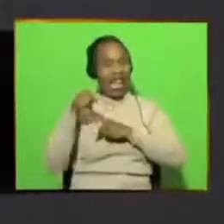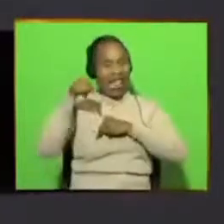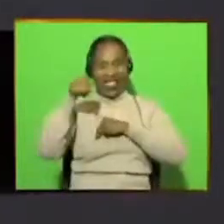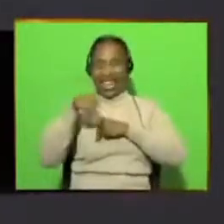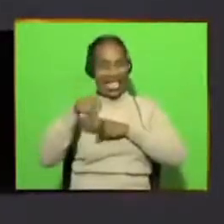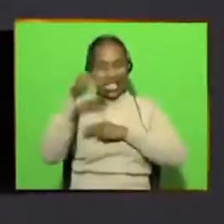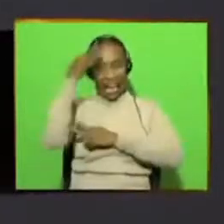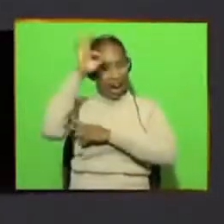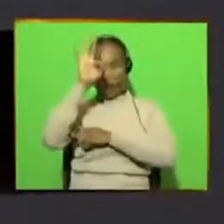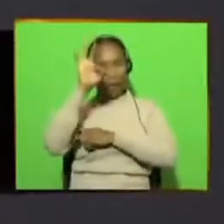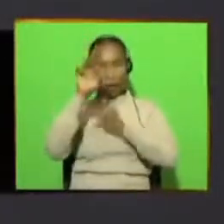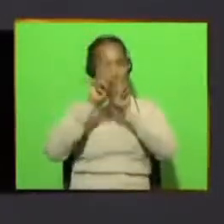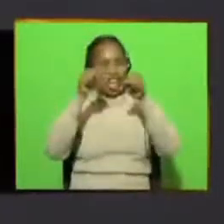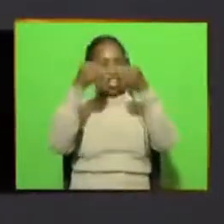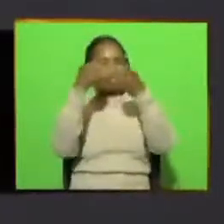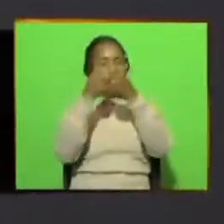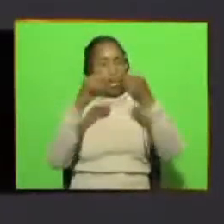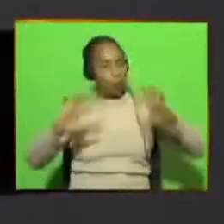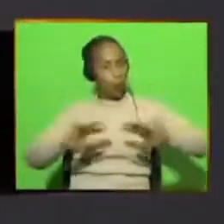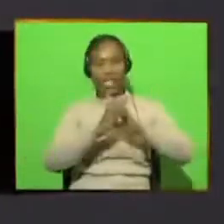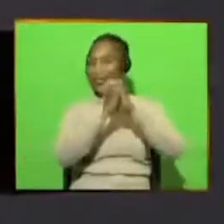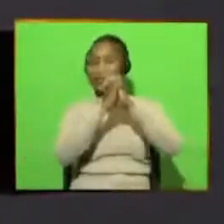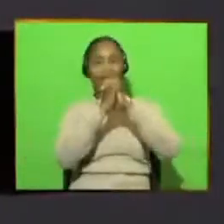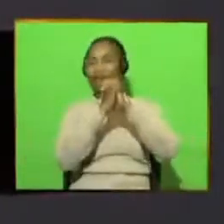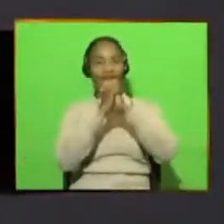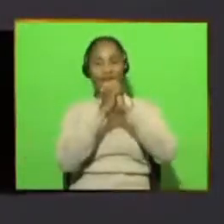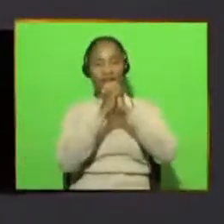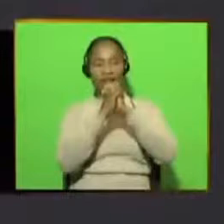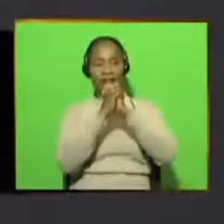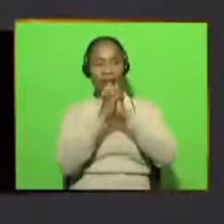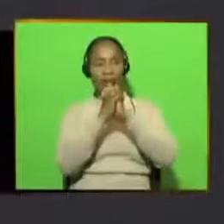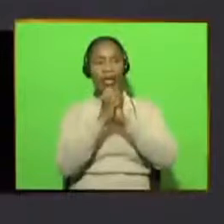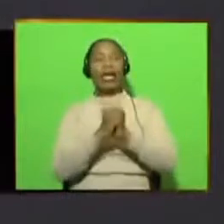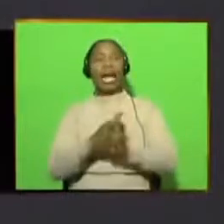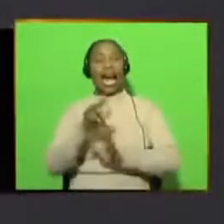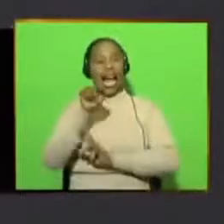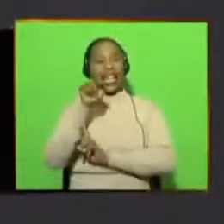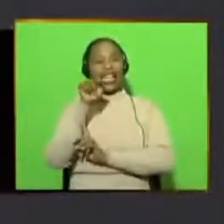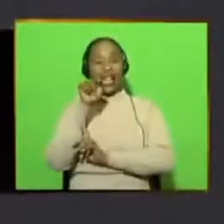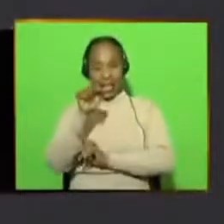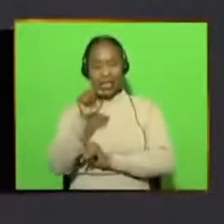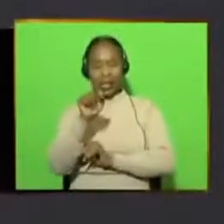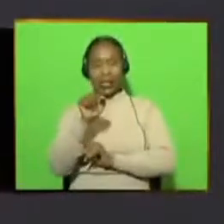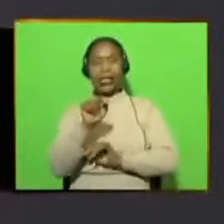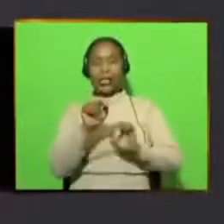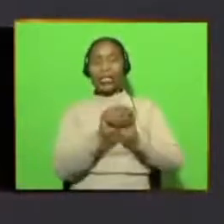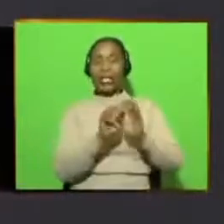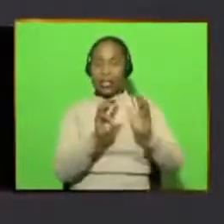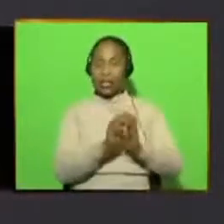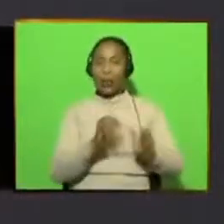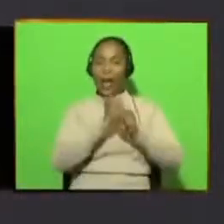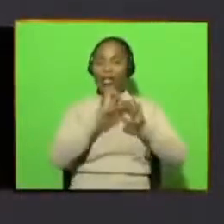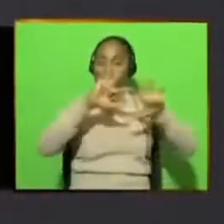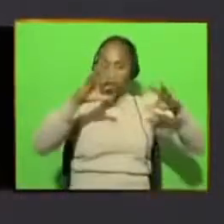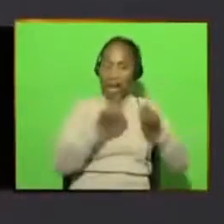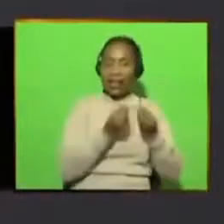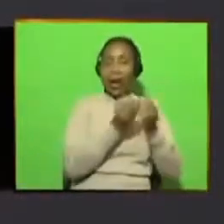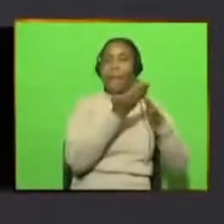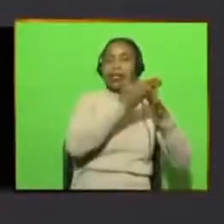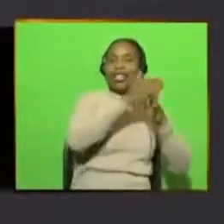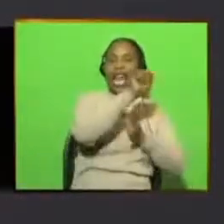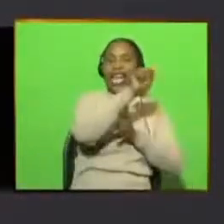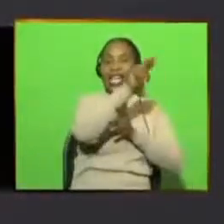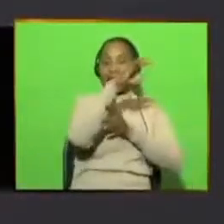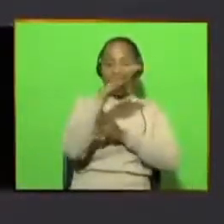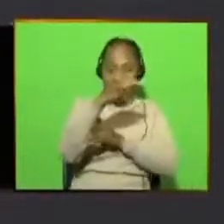government of national unity. This is a grand coalition between the ANC and